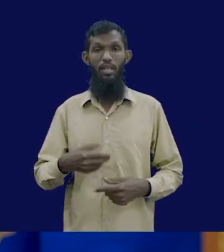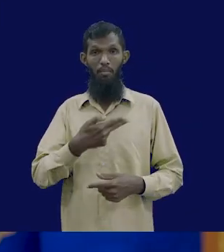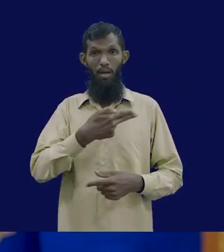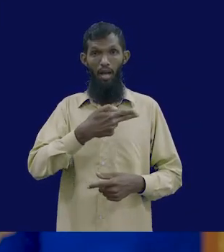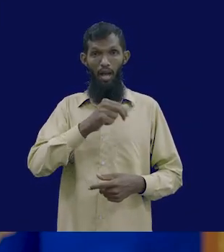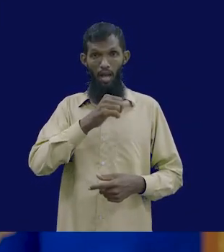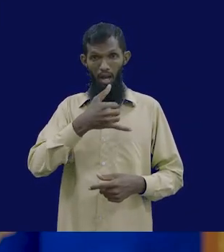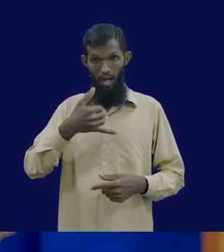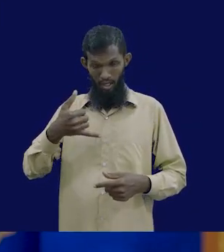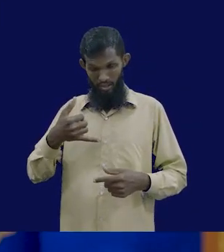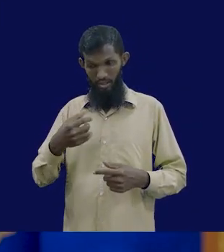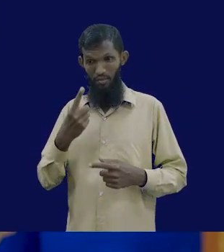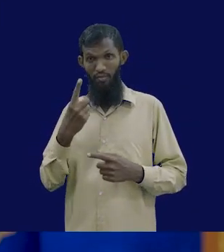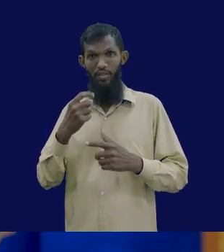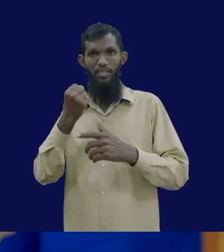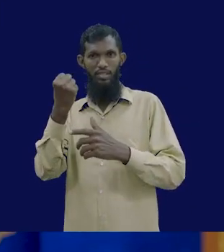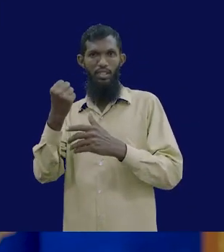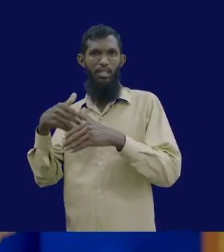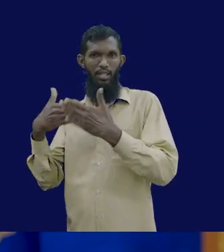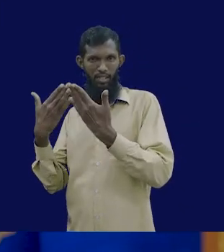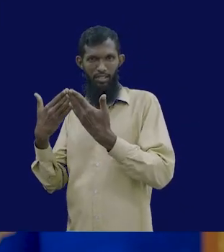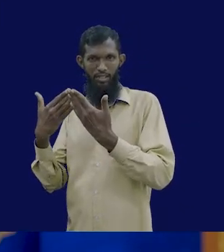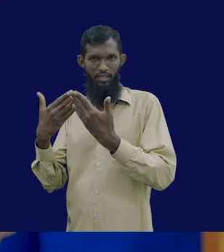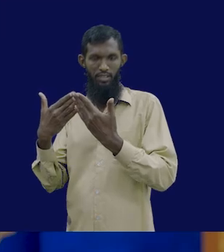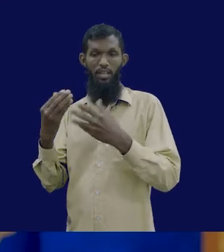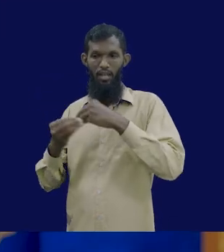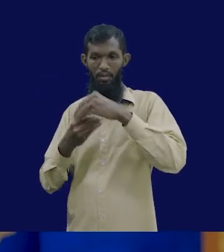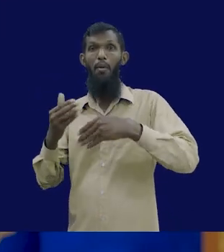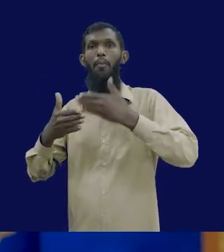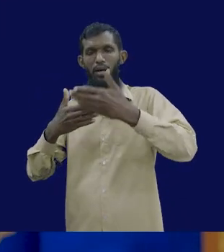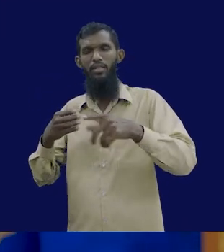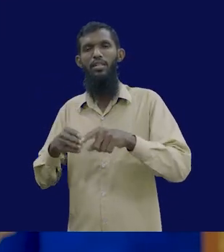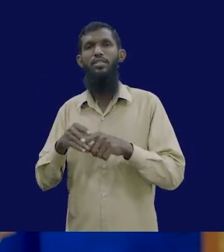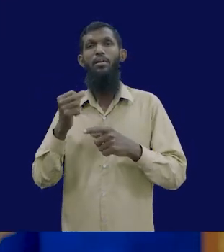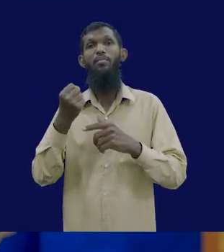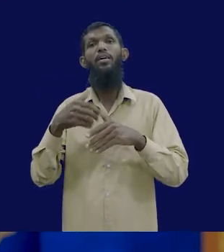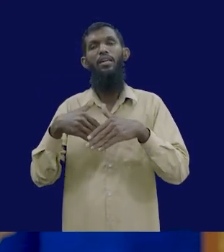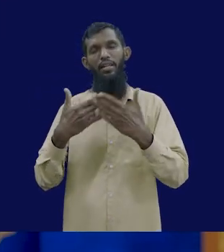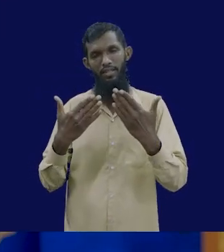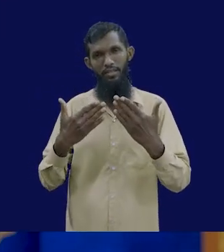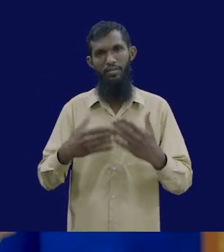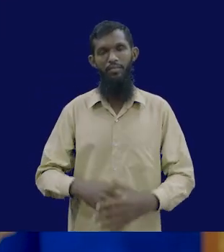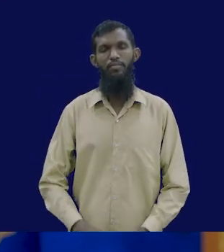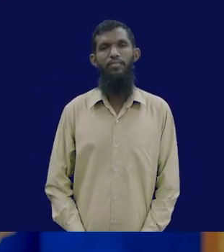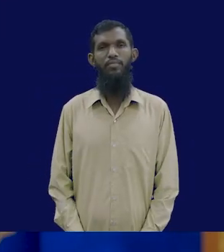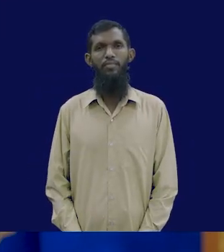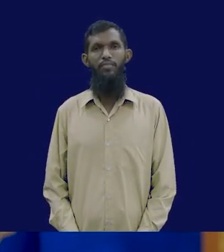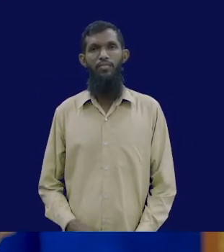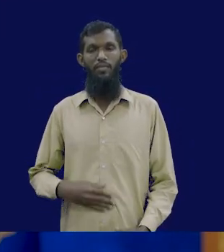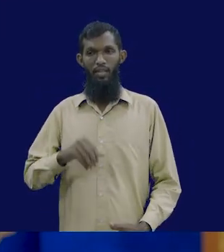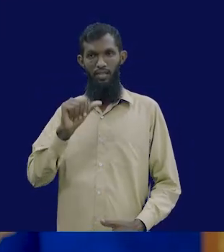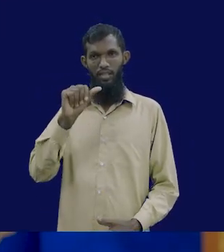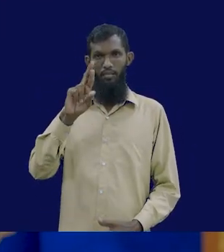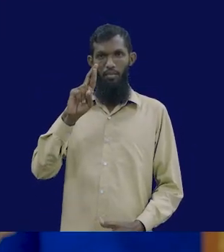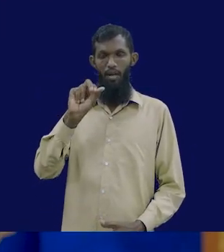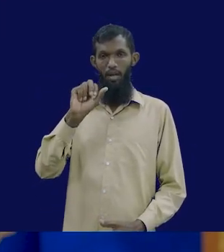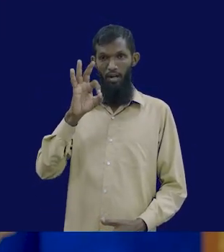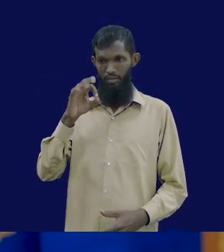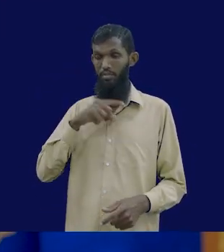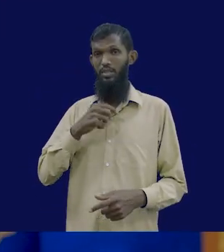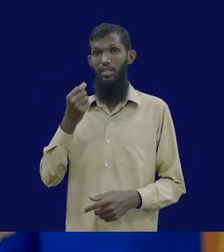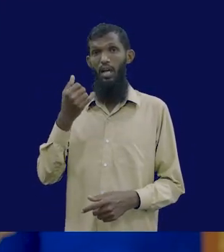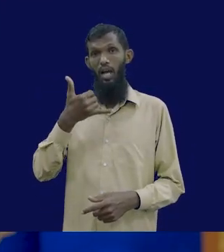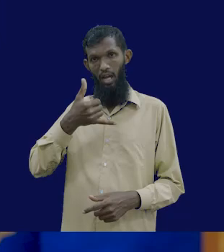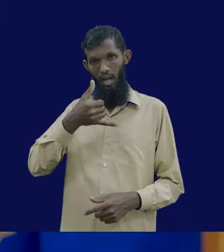it is from the sunnah to fast these days. And also fasting the day of